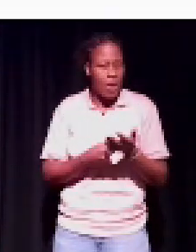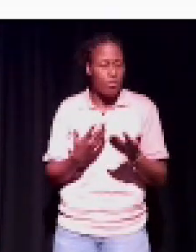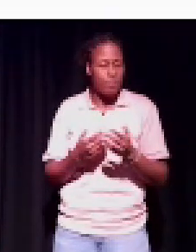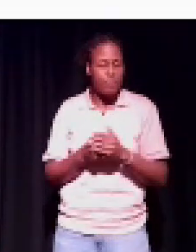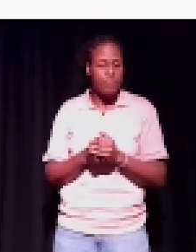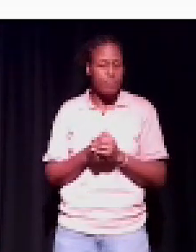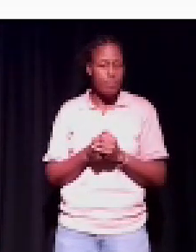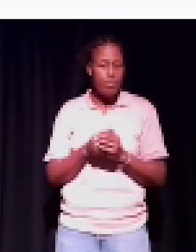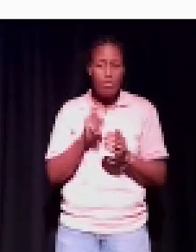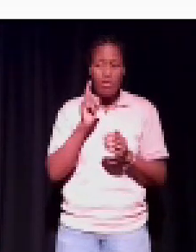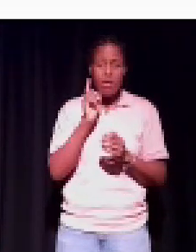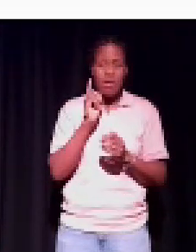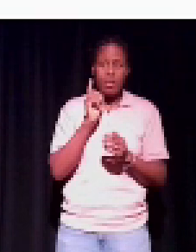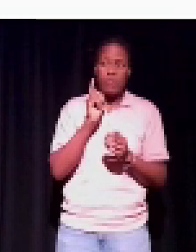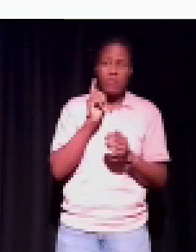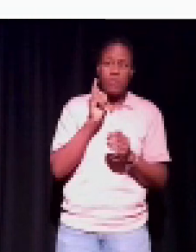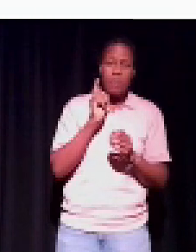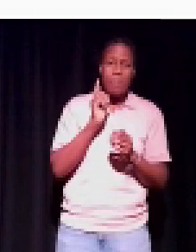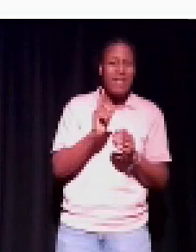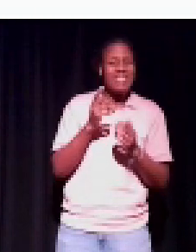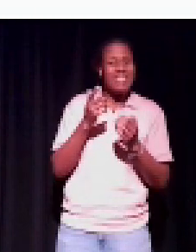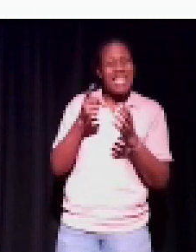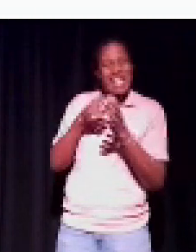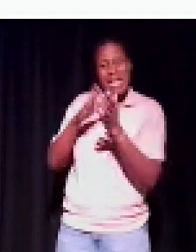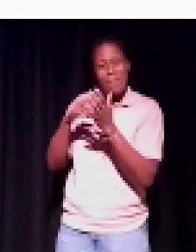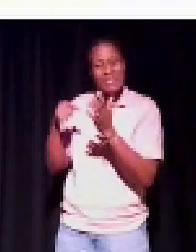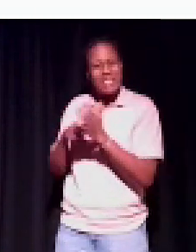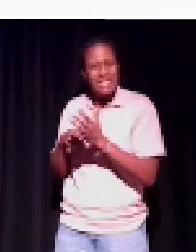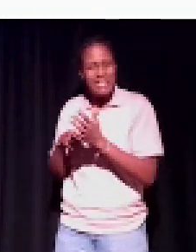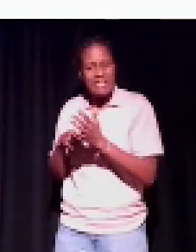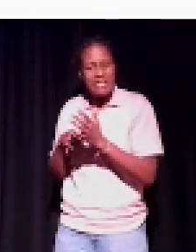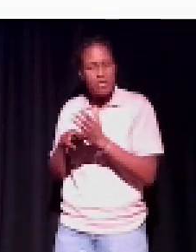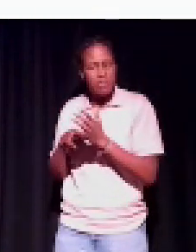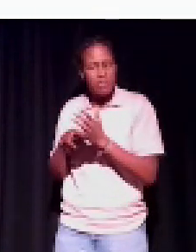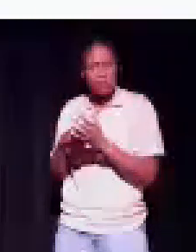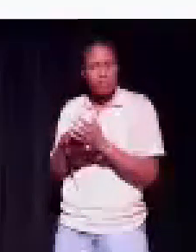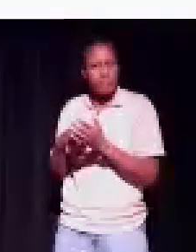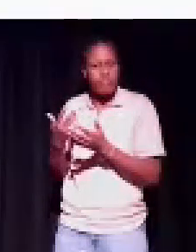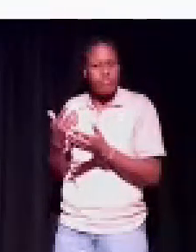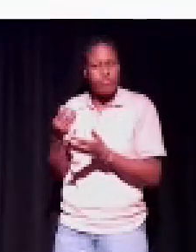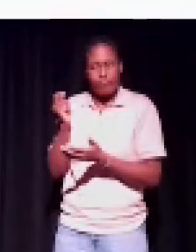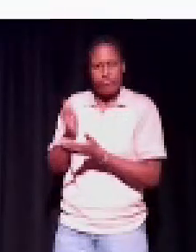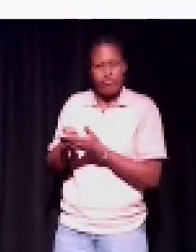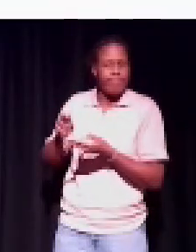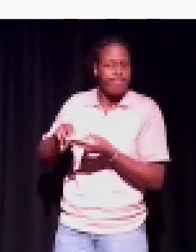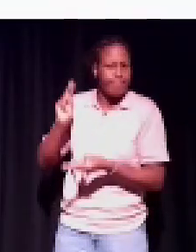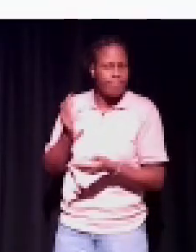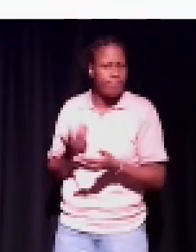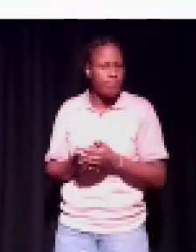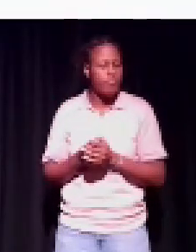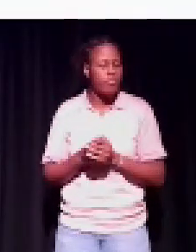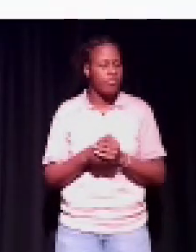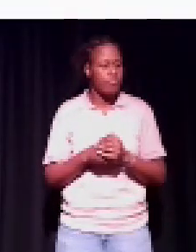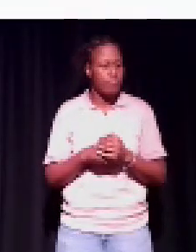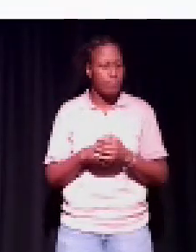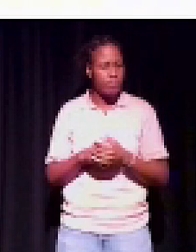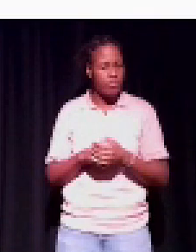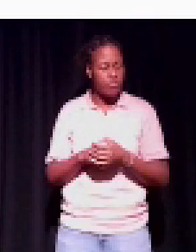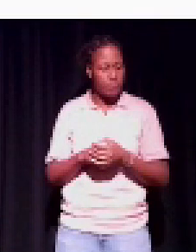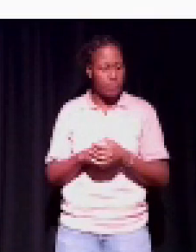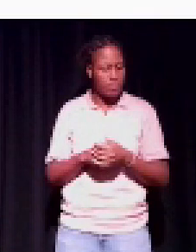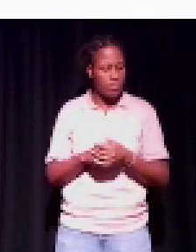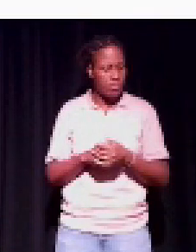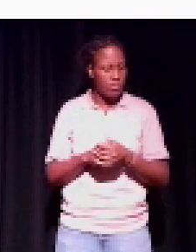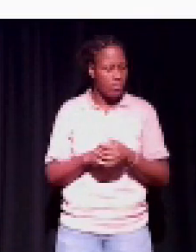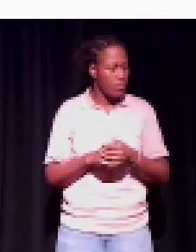that kind of thing doesn't exist in the accessible music tech world. I'm going to hopefully talk a bit about why that is. So if we